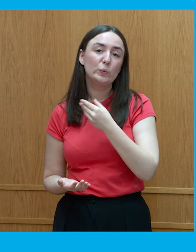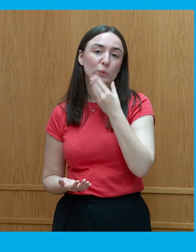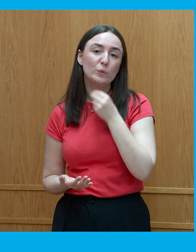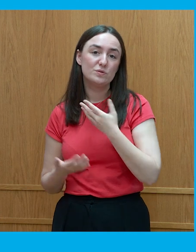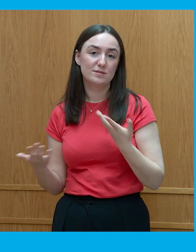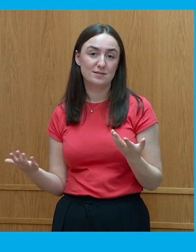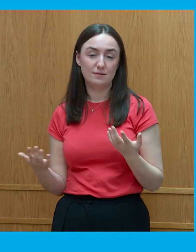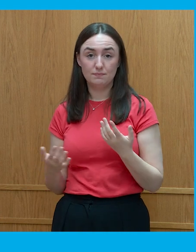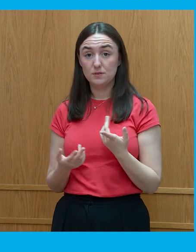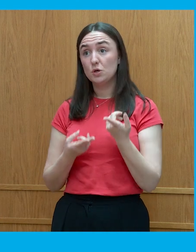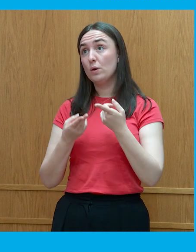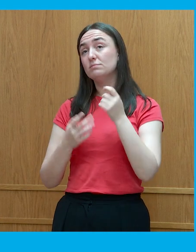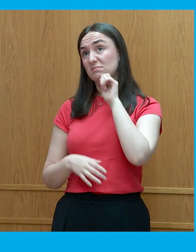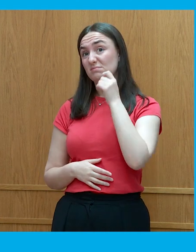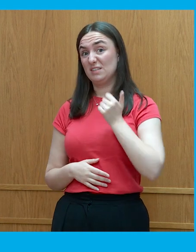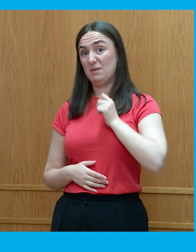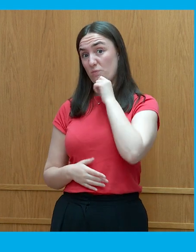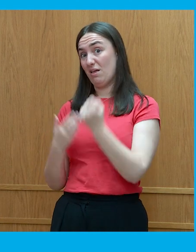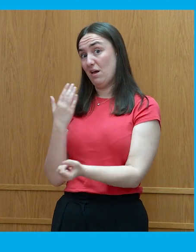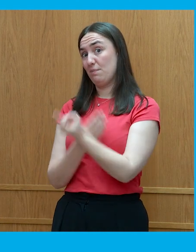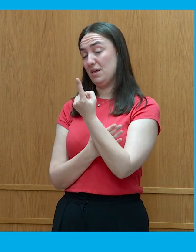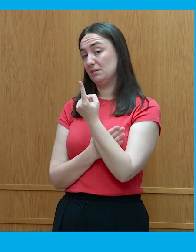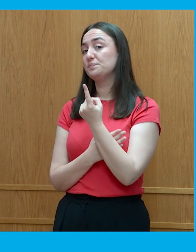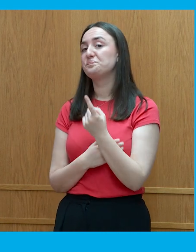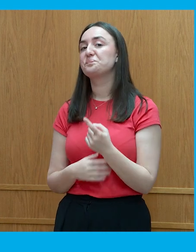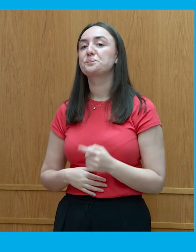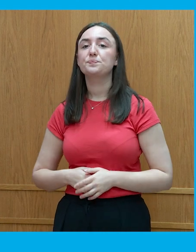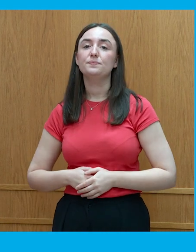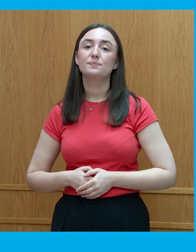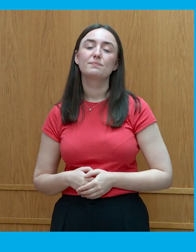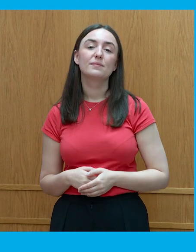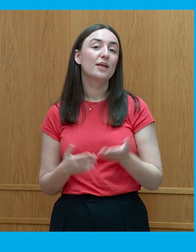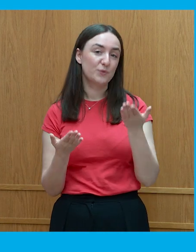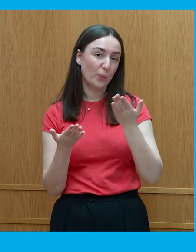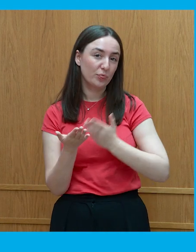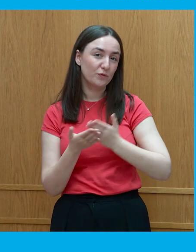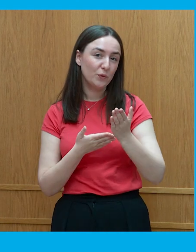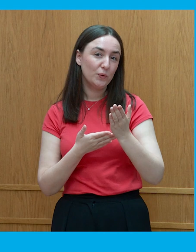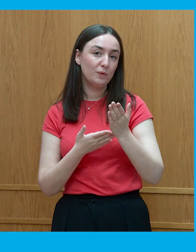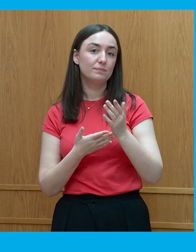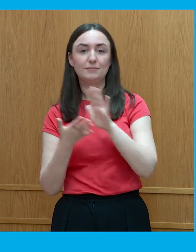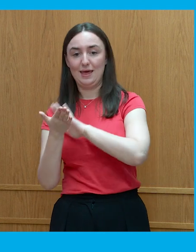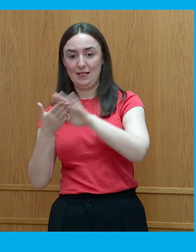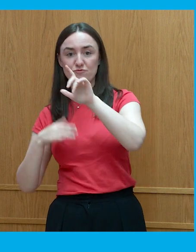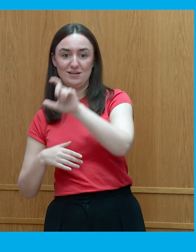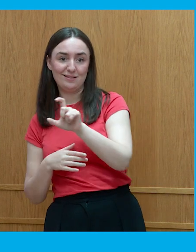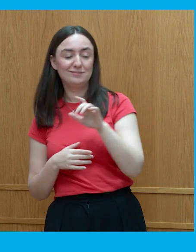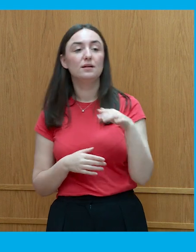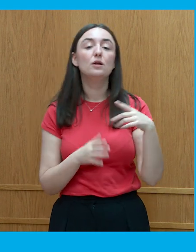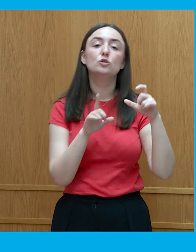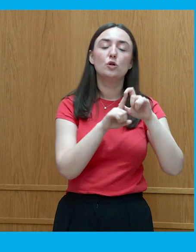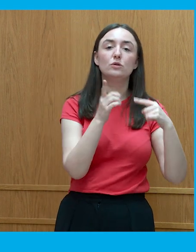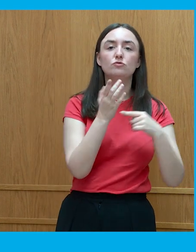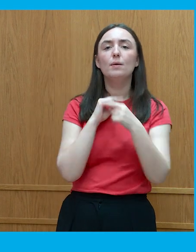what happens. If you look at it, this time during the Clinton Hillary Trump, she was up what,